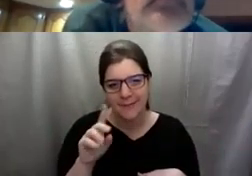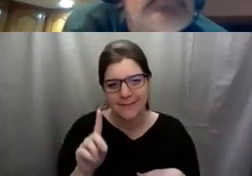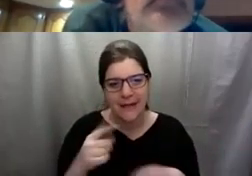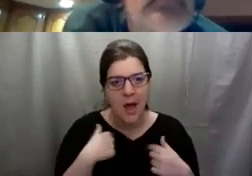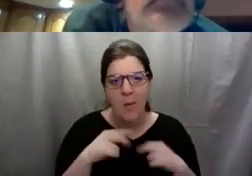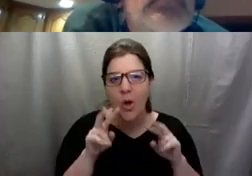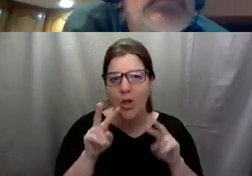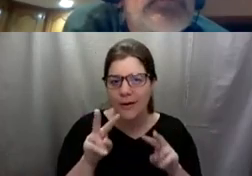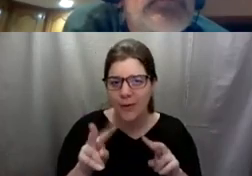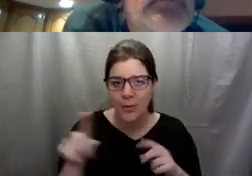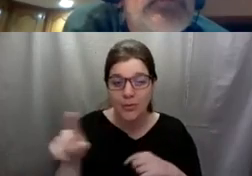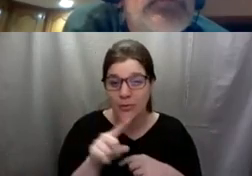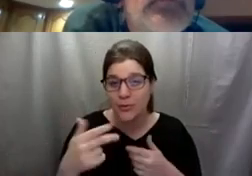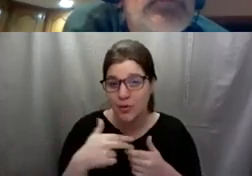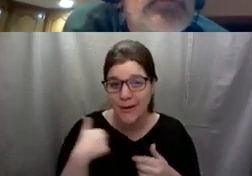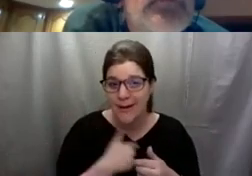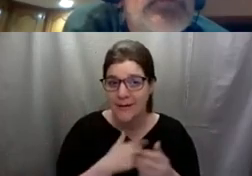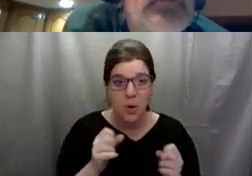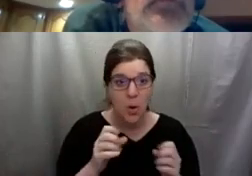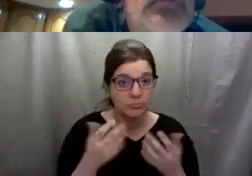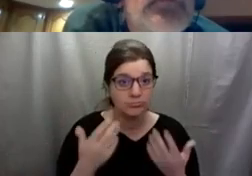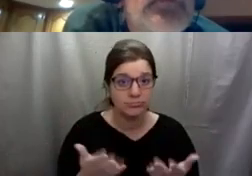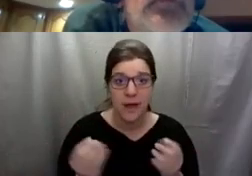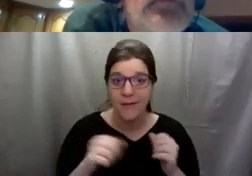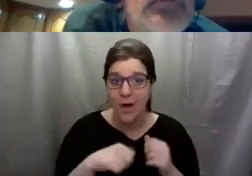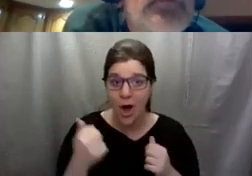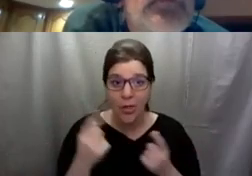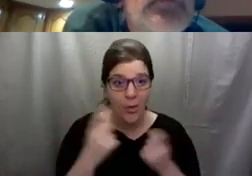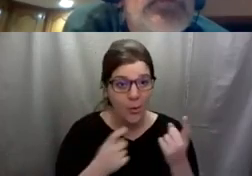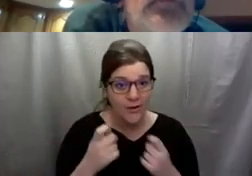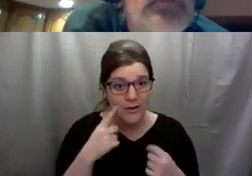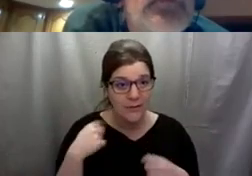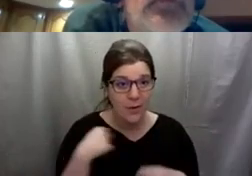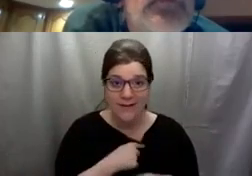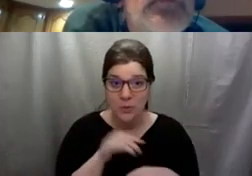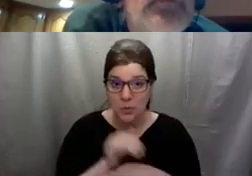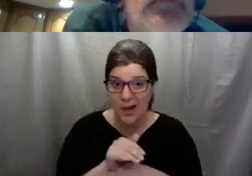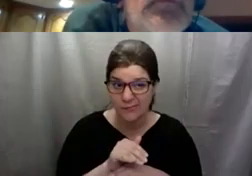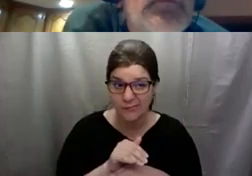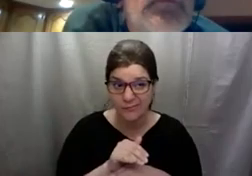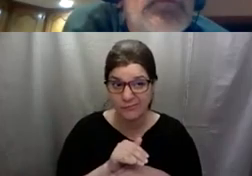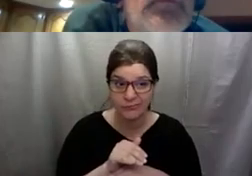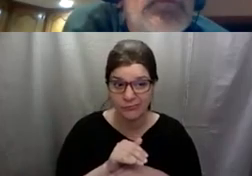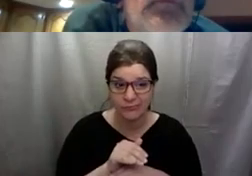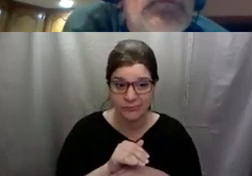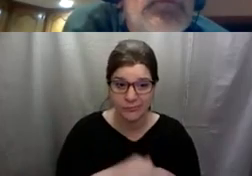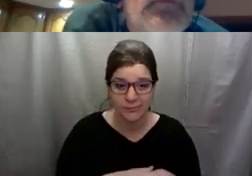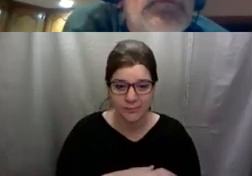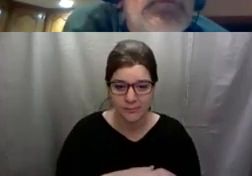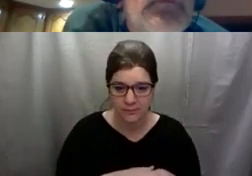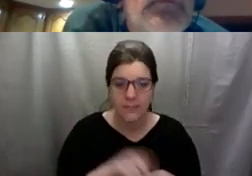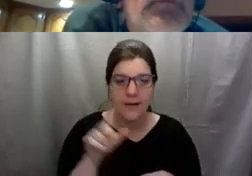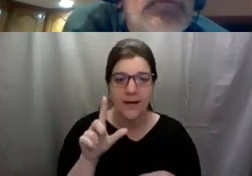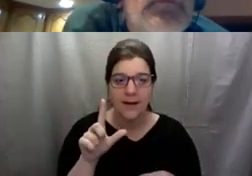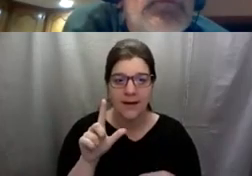us. Are there any other questions you all have for us tonight? I have a question on,